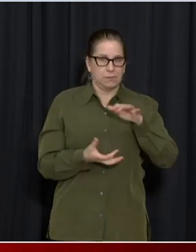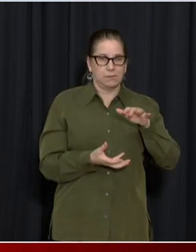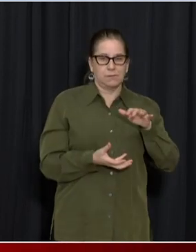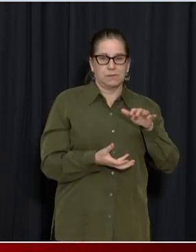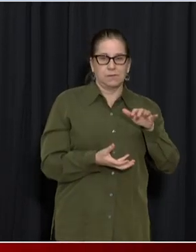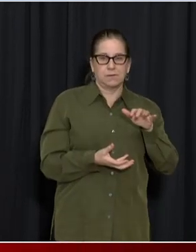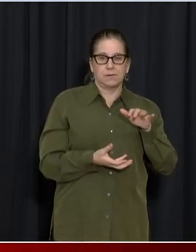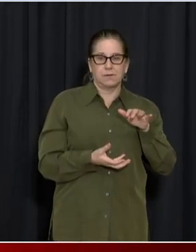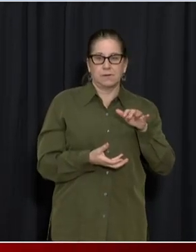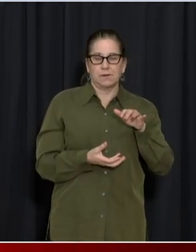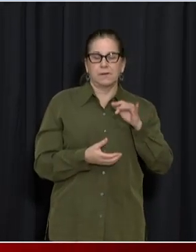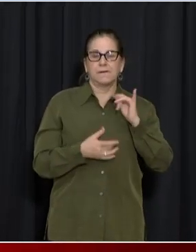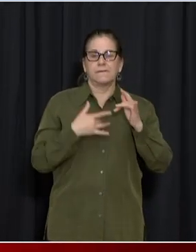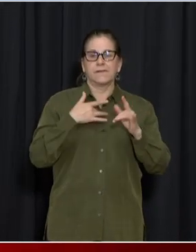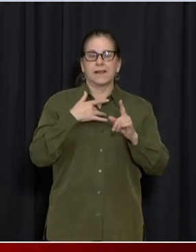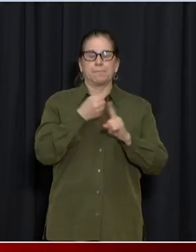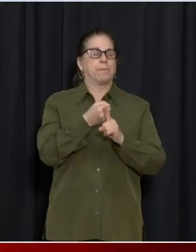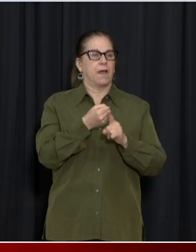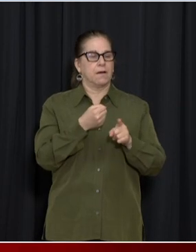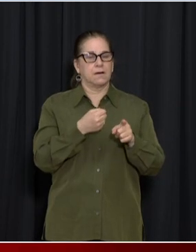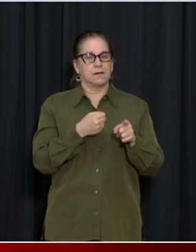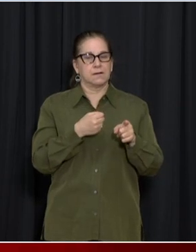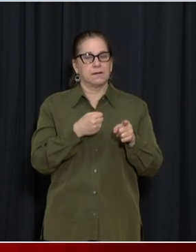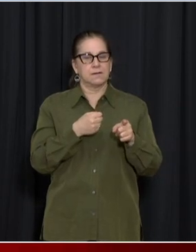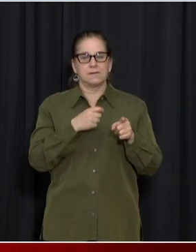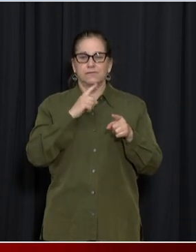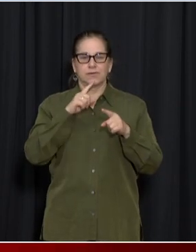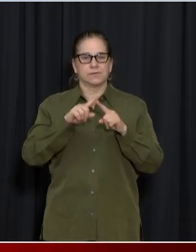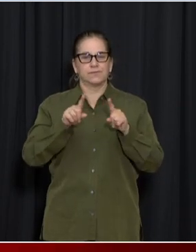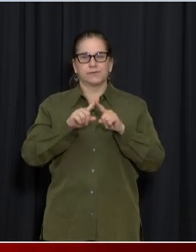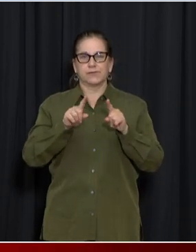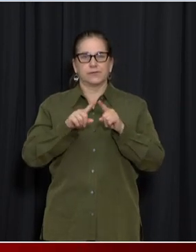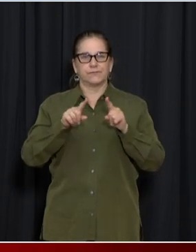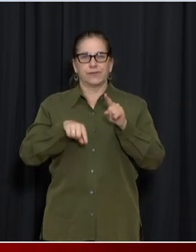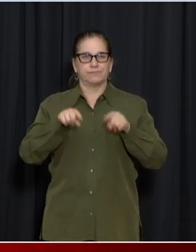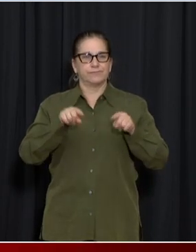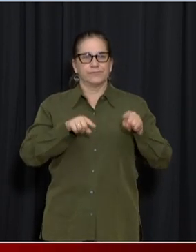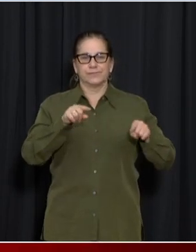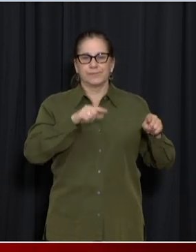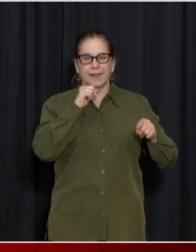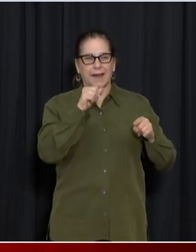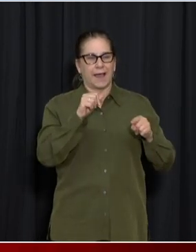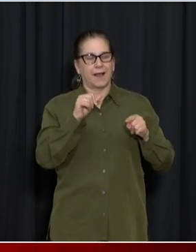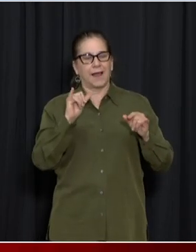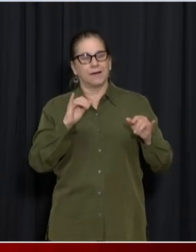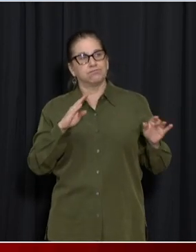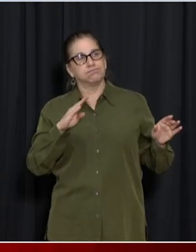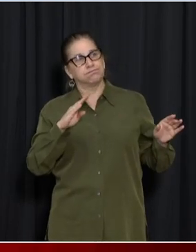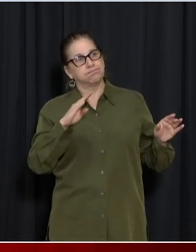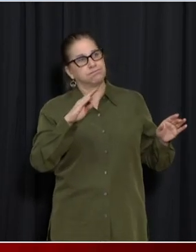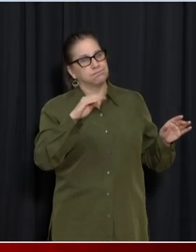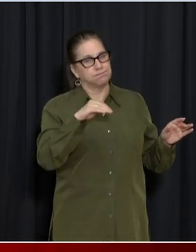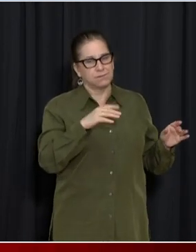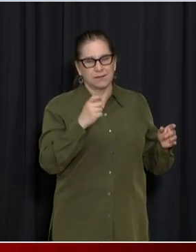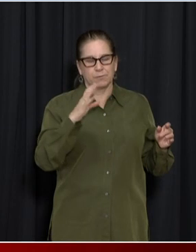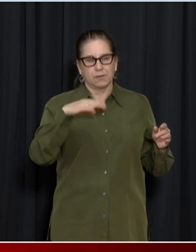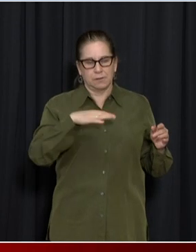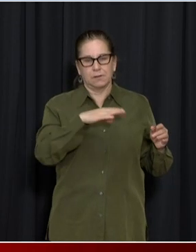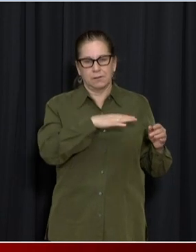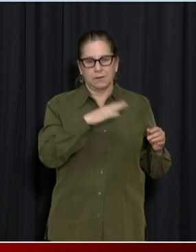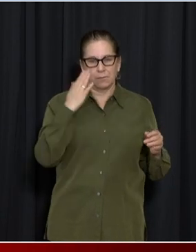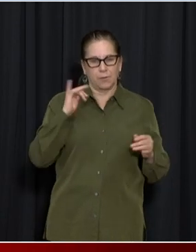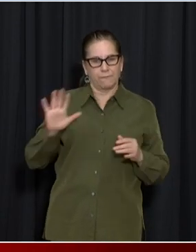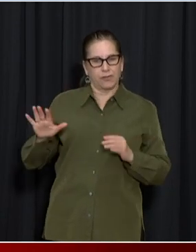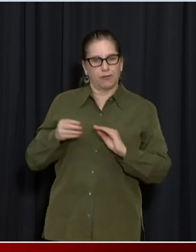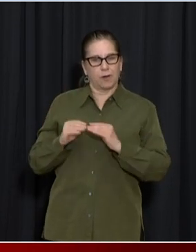dates, and now the results all come to us at once. We could have a date in the future where we may present 500